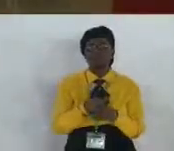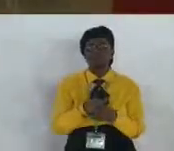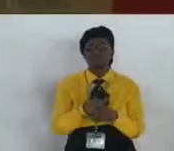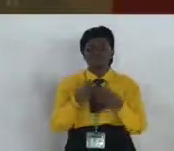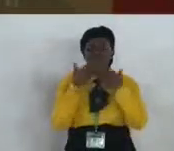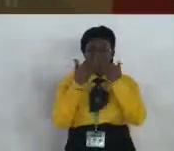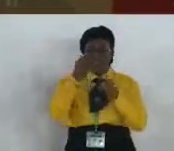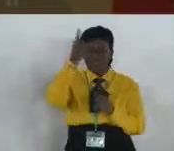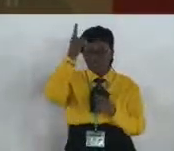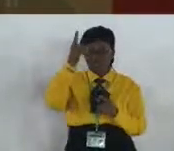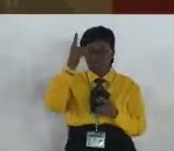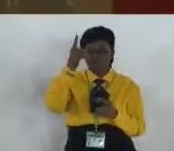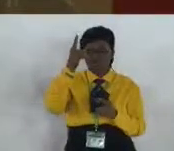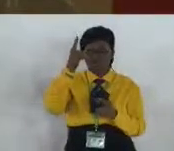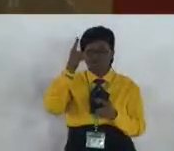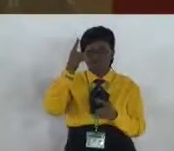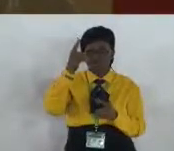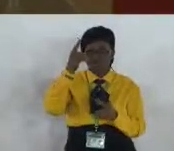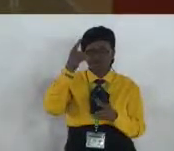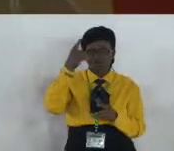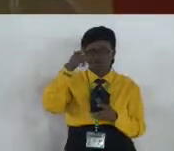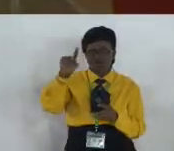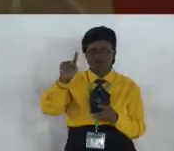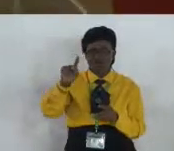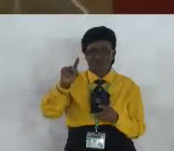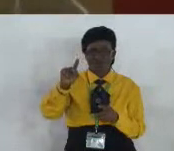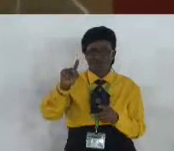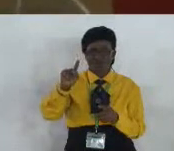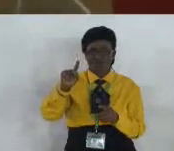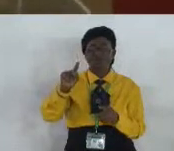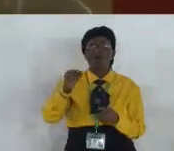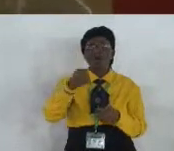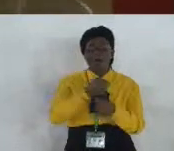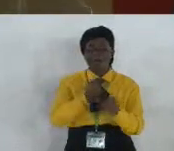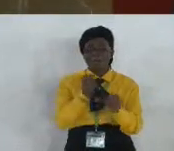Thank you for allowing me to be a child of the living God.